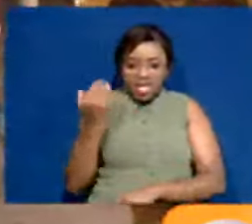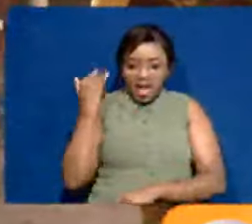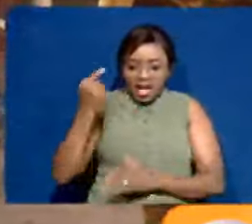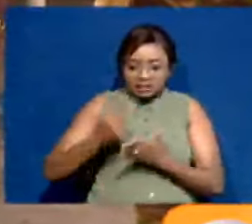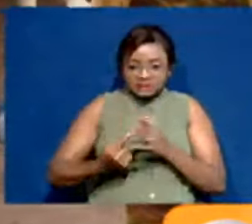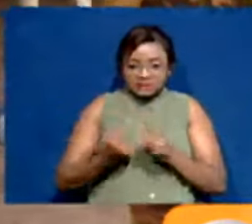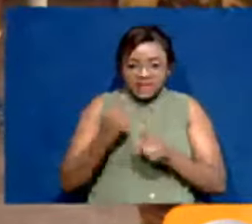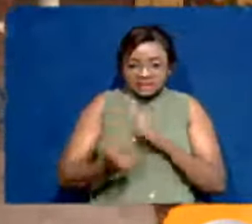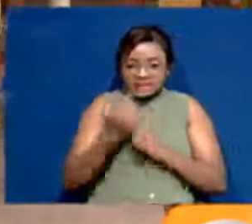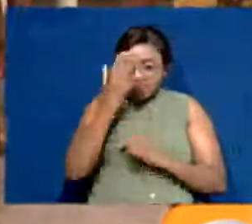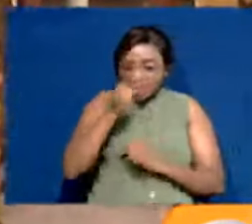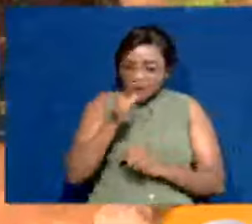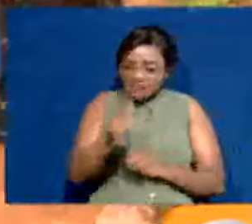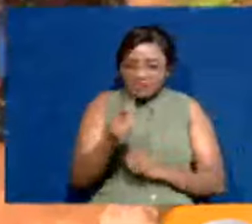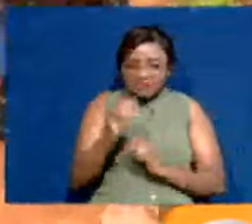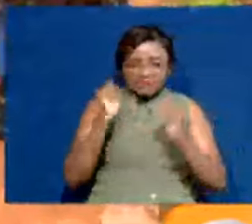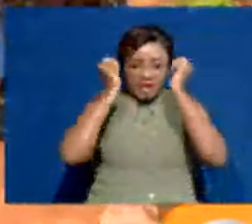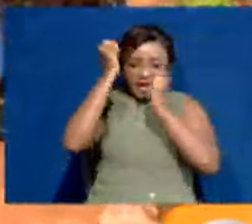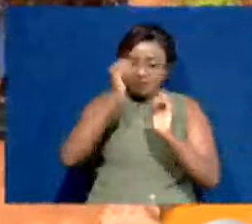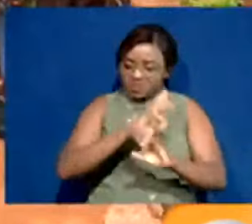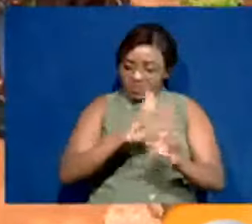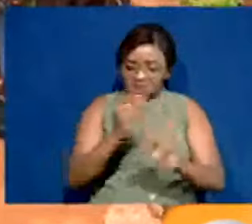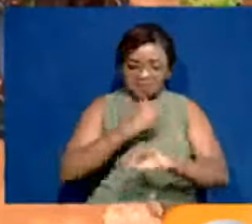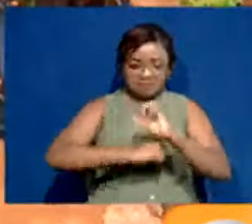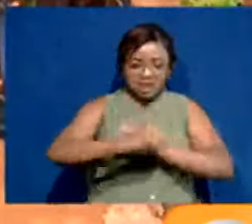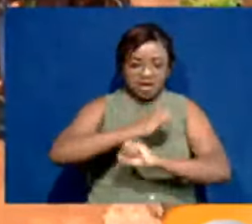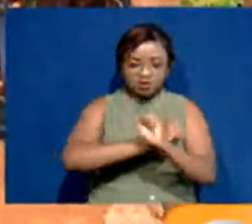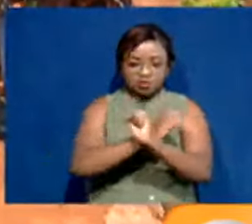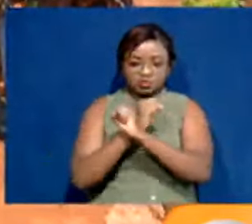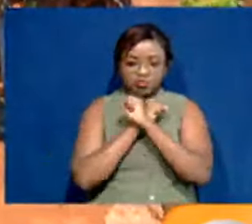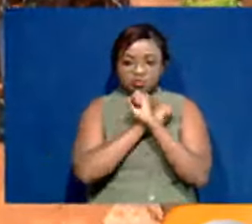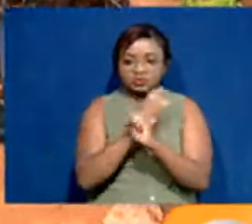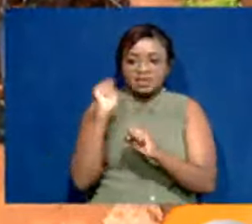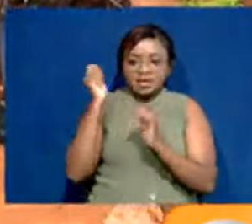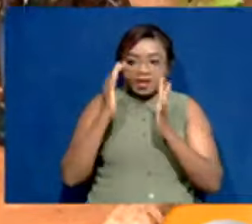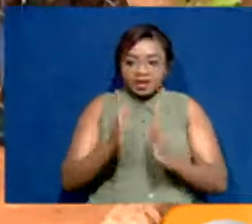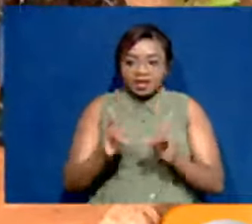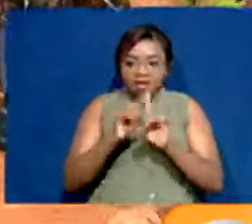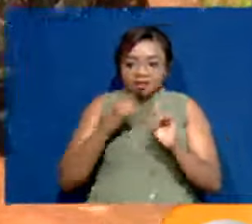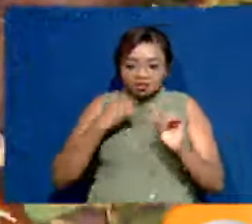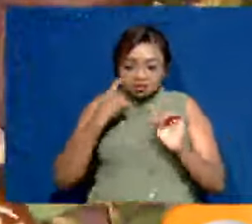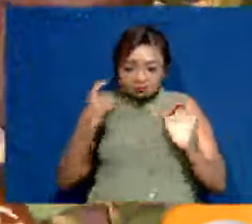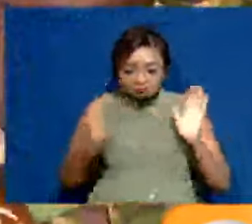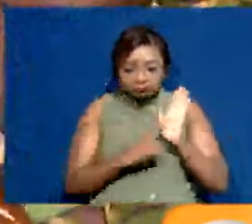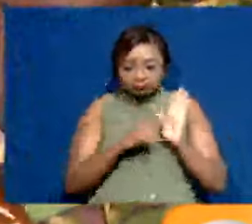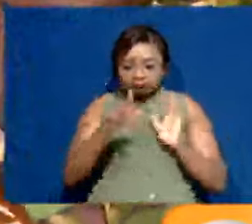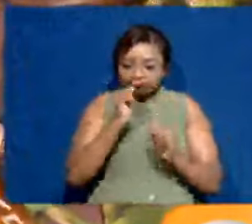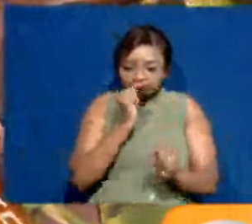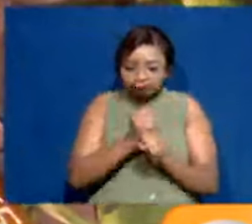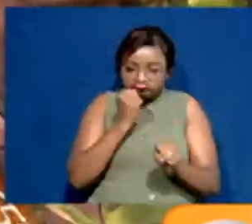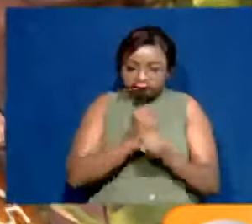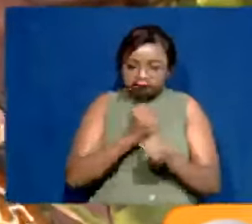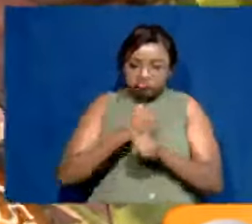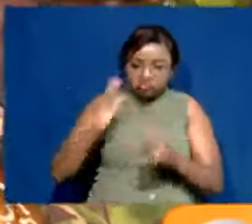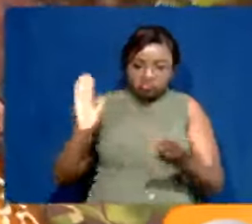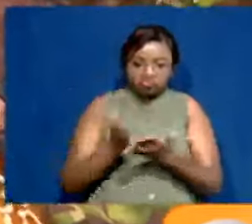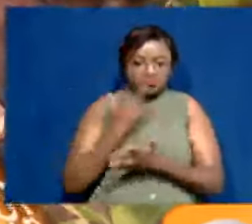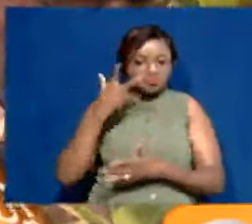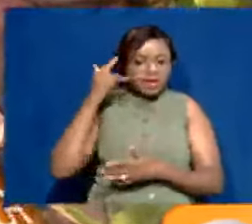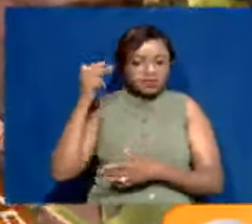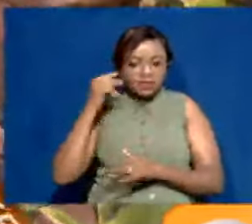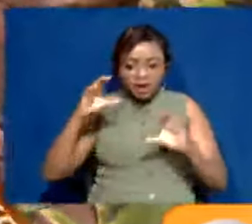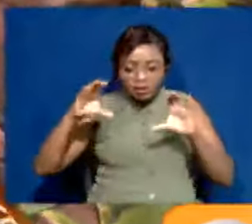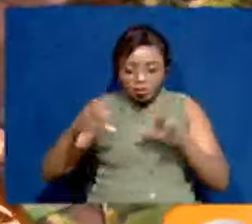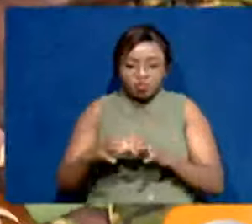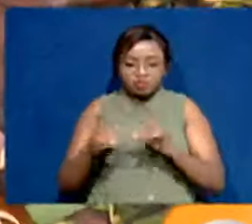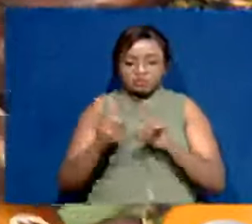of their commitment to safeguard the country and Kenyans. He noted that the sacrifice they have made in the war against the terror groups and their effort